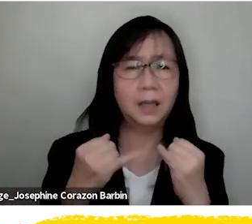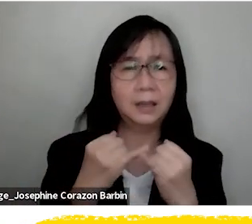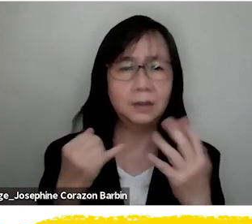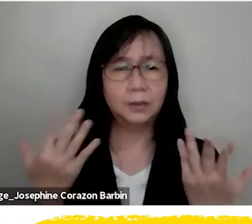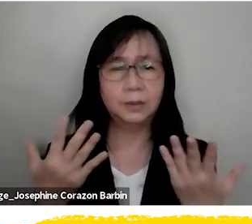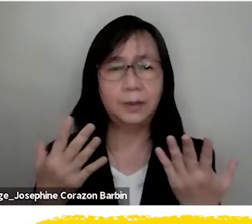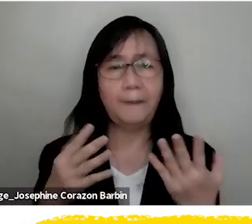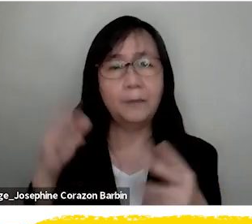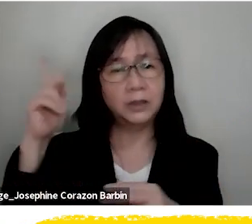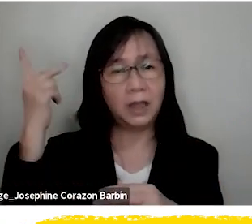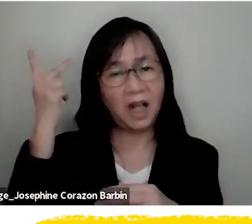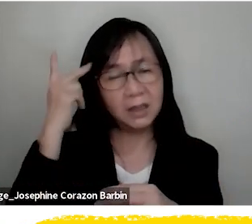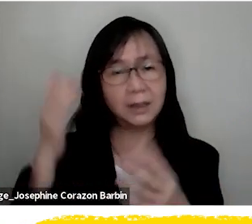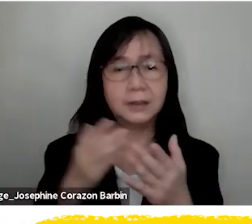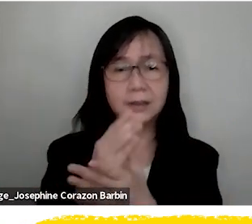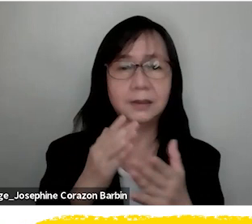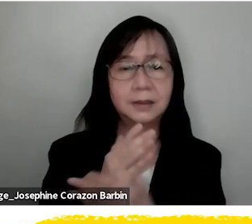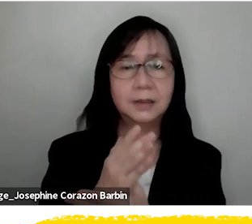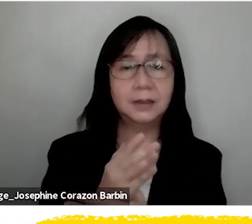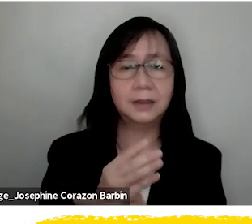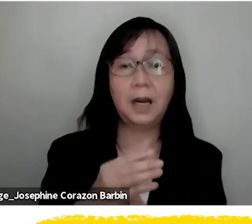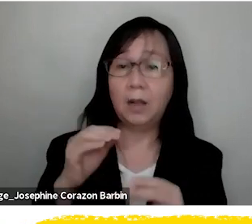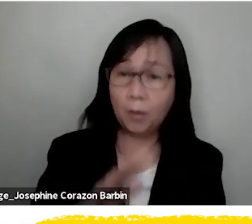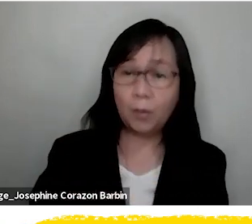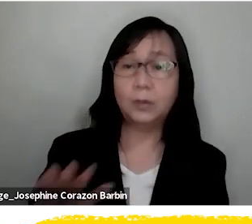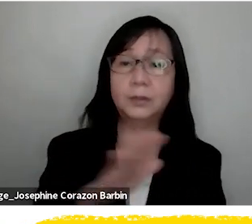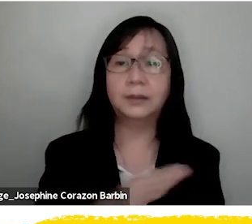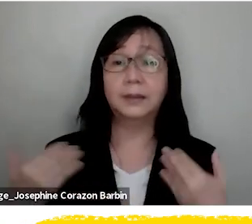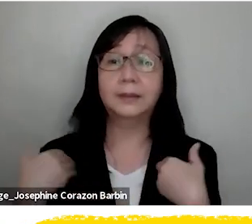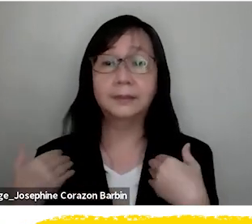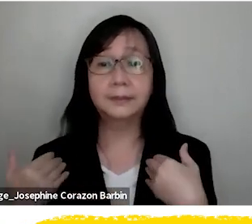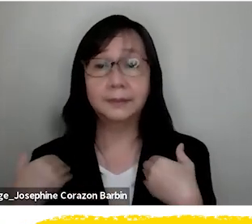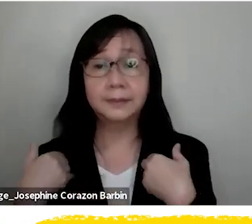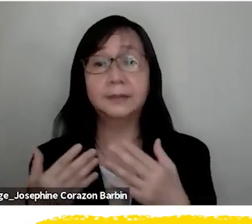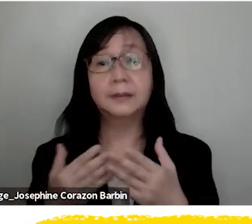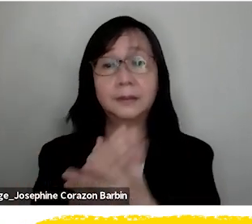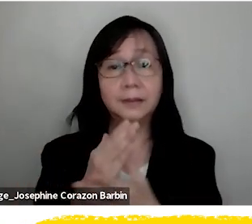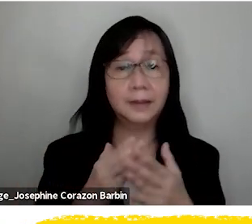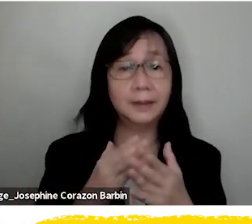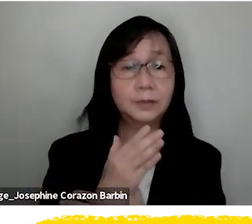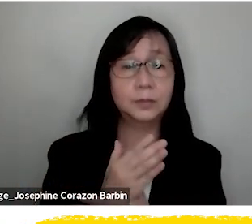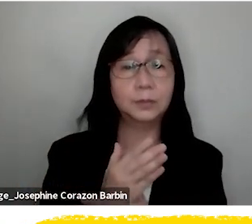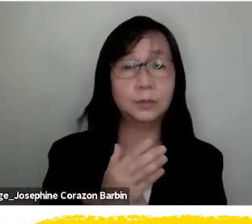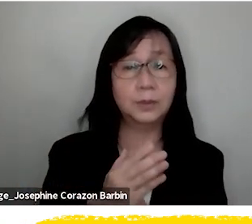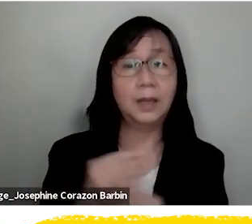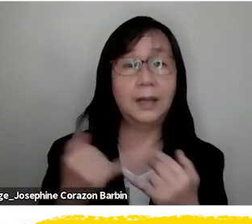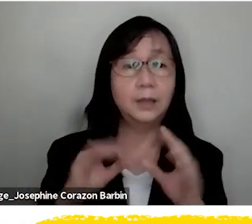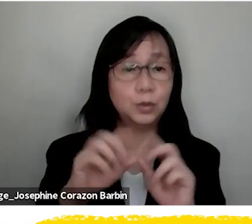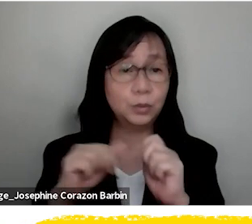Political Rights, that everyone has a right, individually and in association with others, to